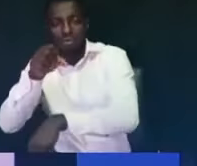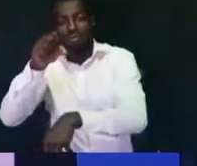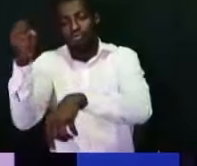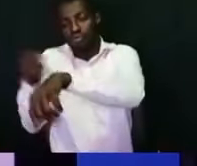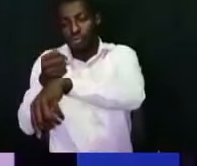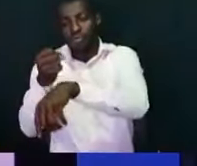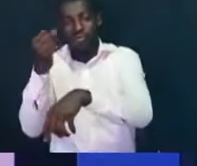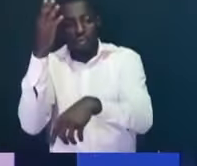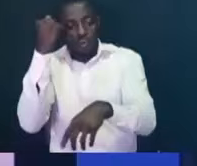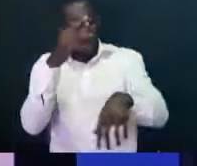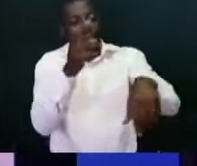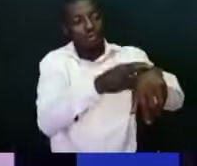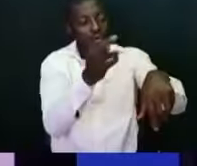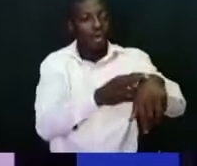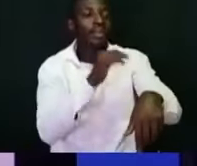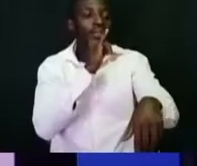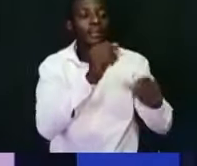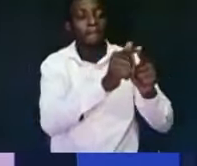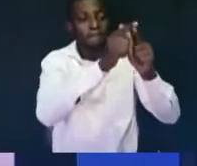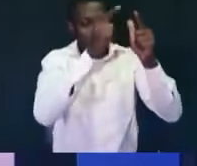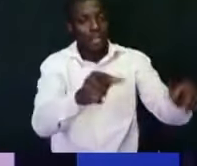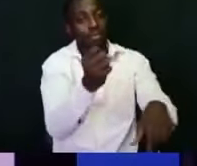stone a rock is a big